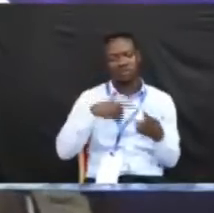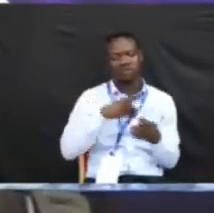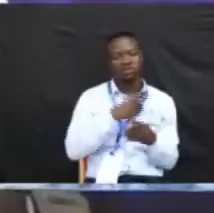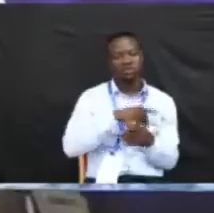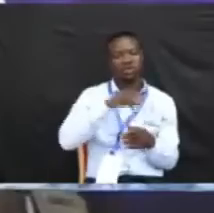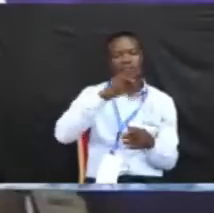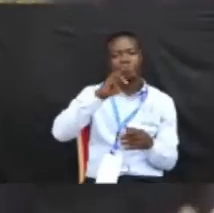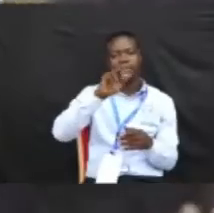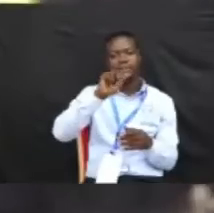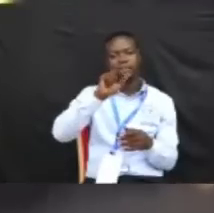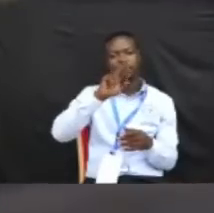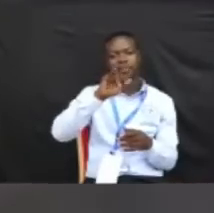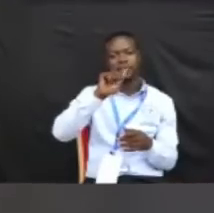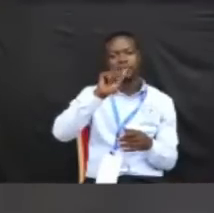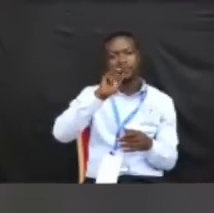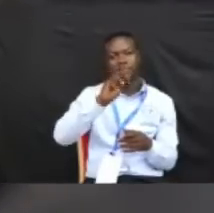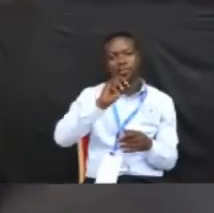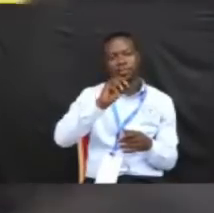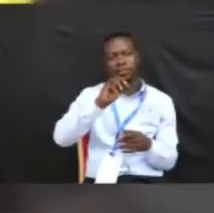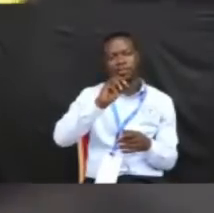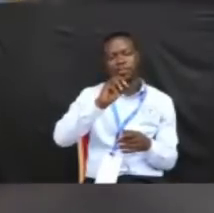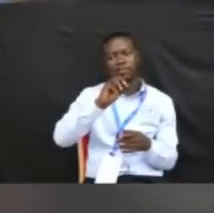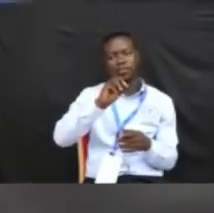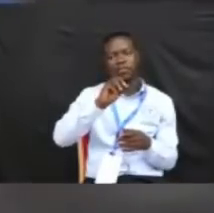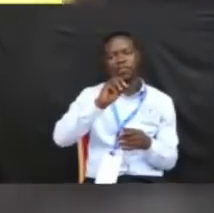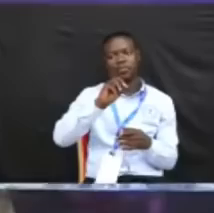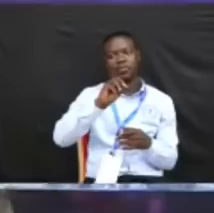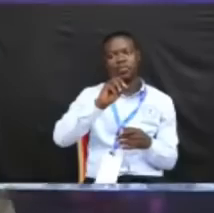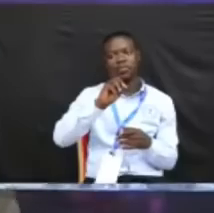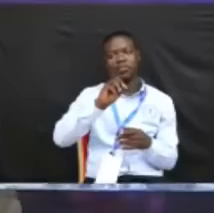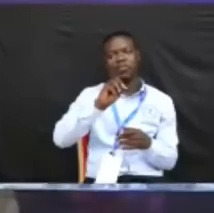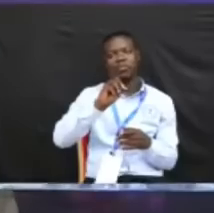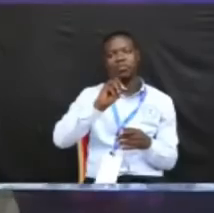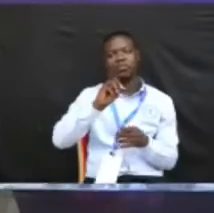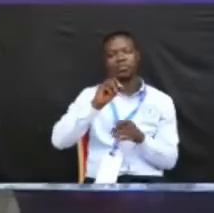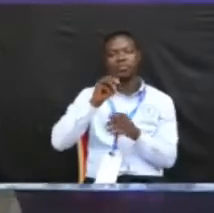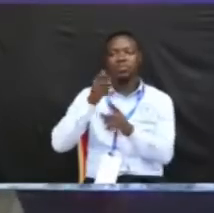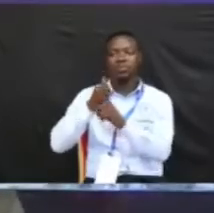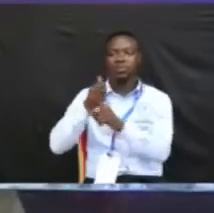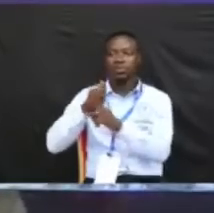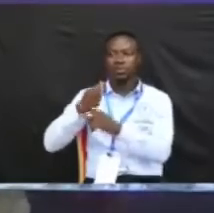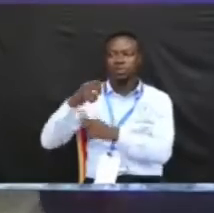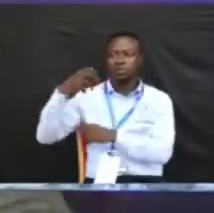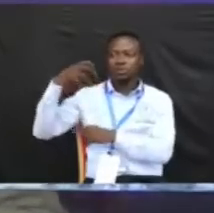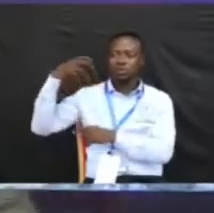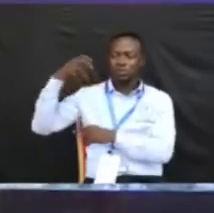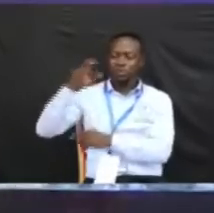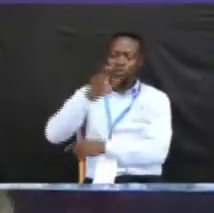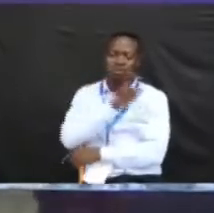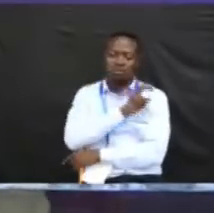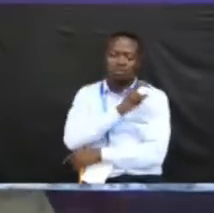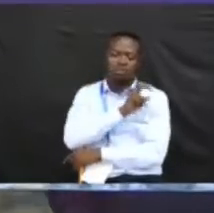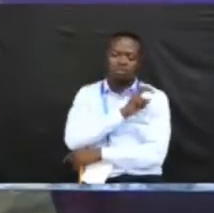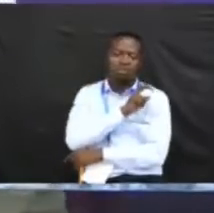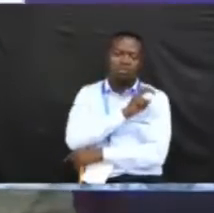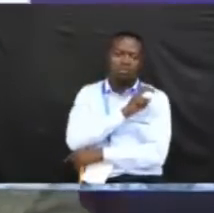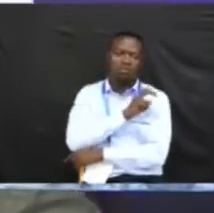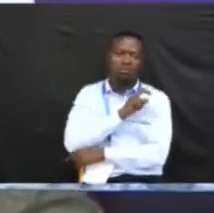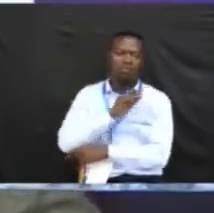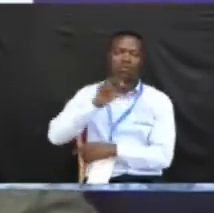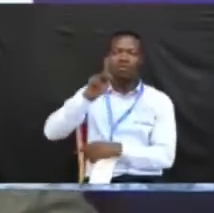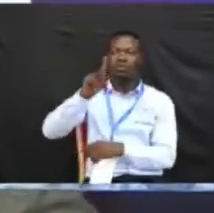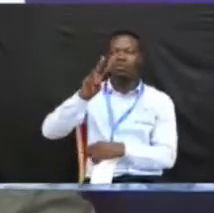O Daknesses Chief Superintendent Marian Oair Divisional Police Commander Quier